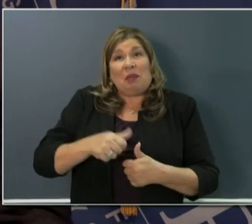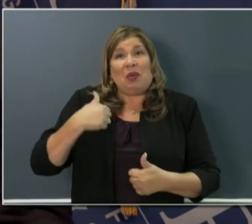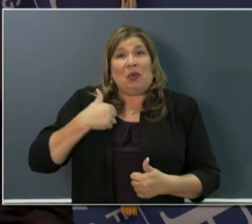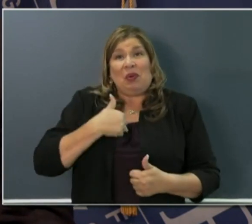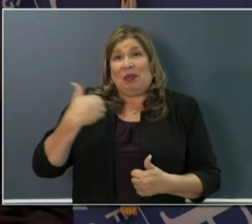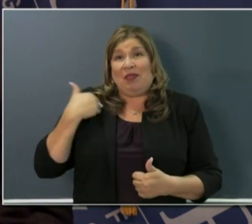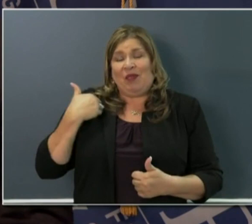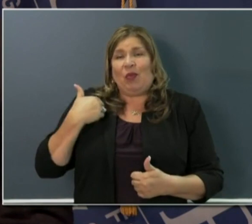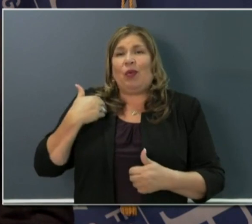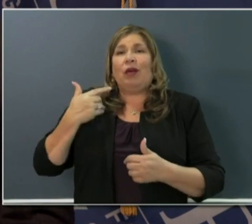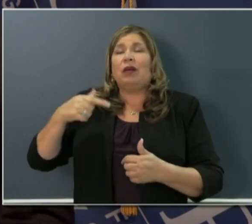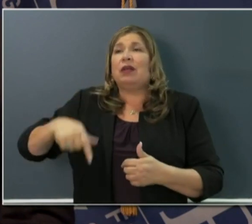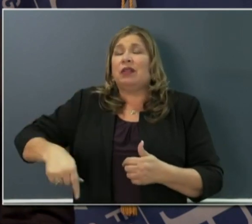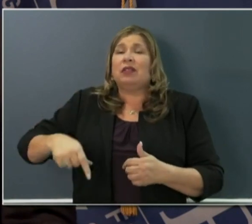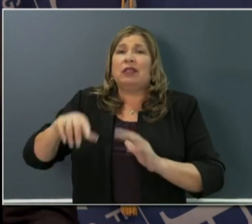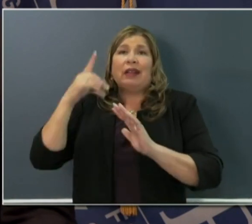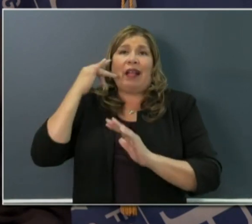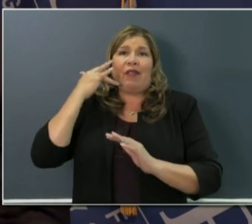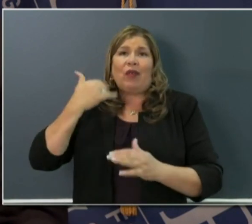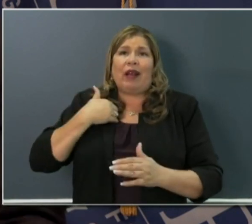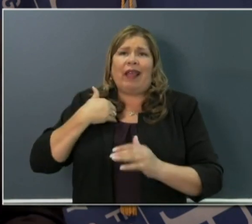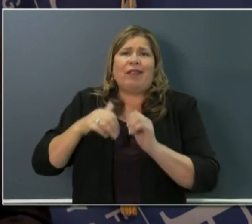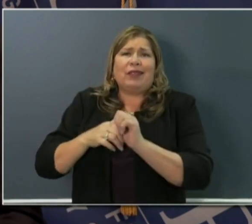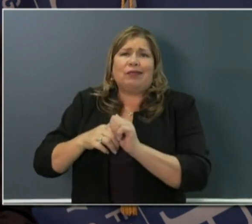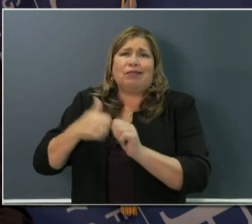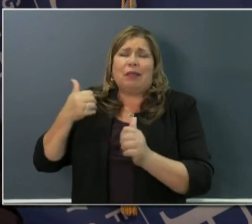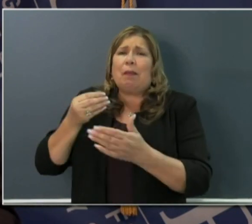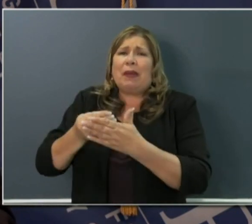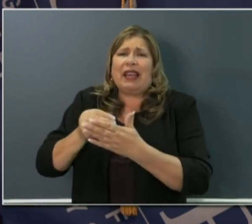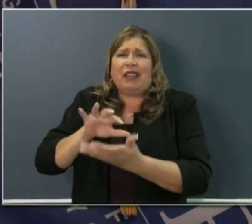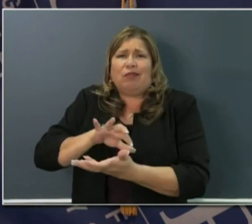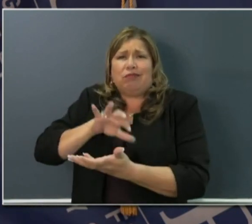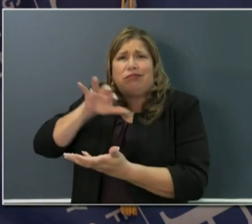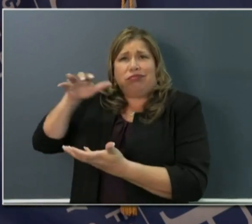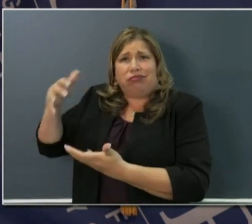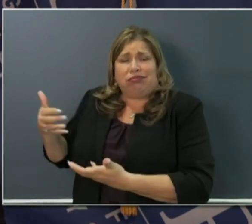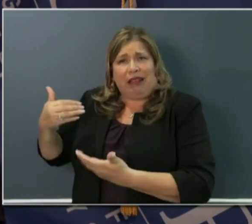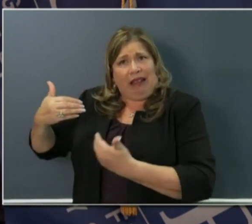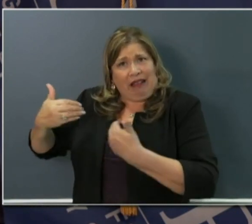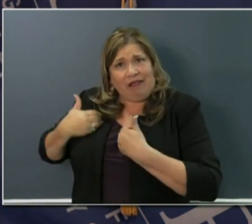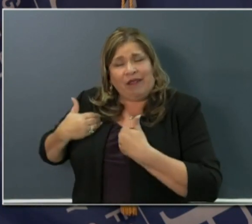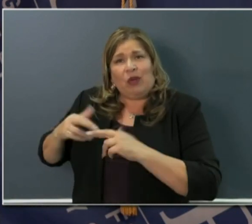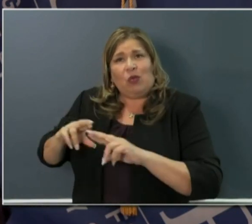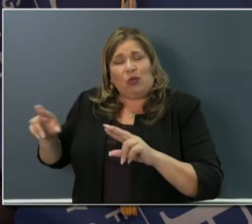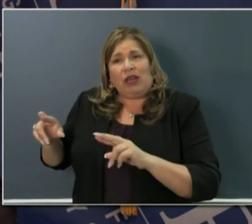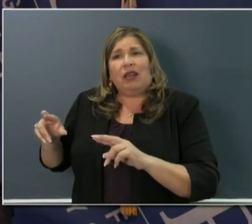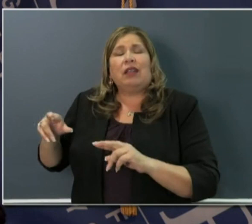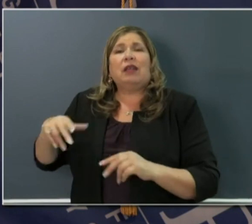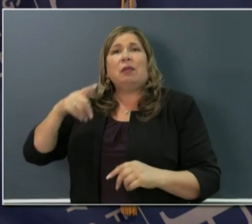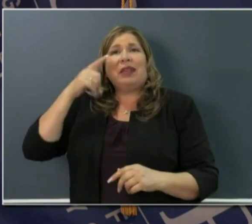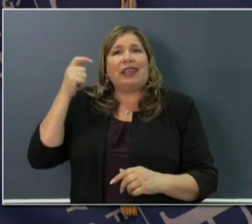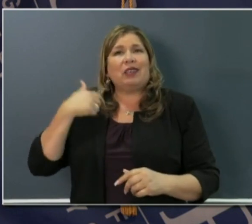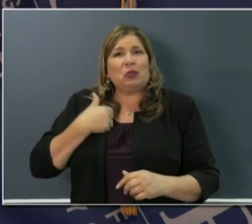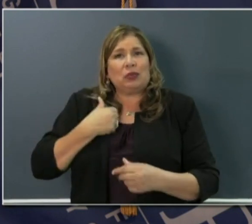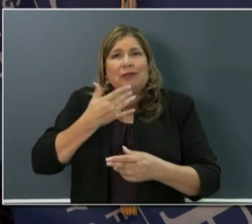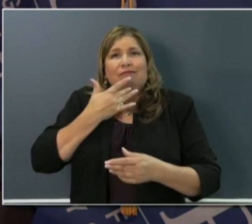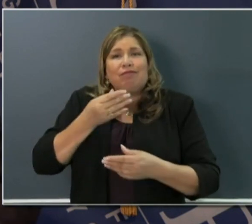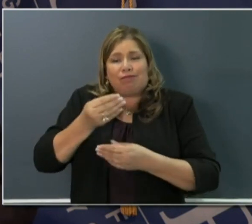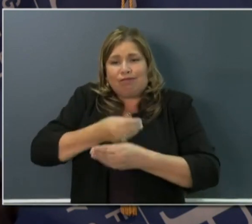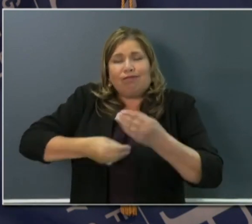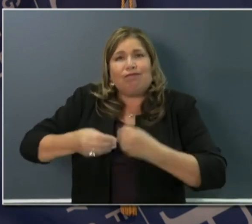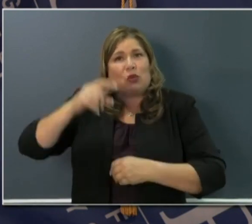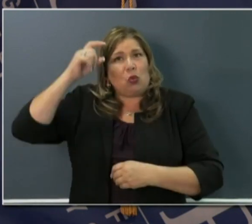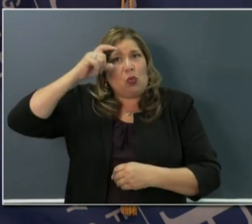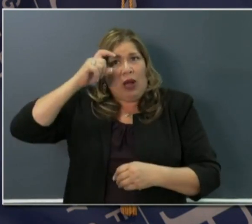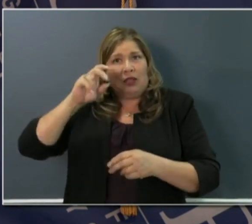up until a few weeks ago and record reserves and bond rating that increased on multiple occasions because of the fiscal prudence and the